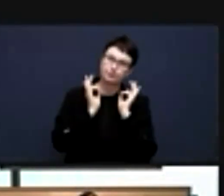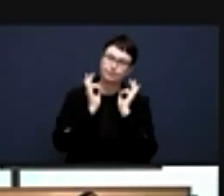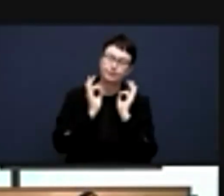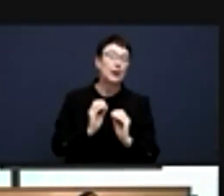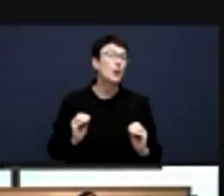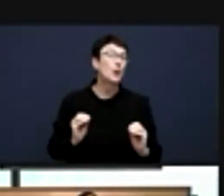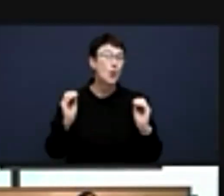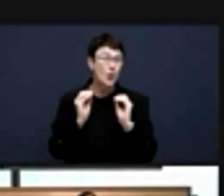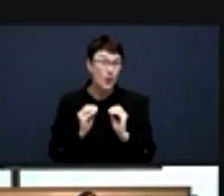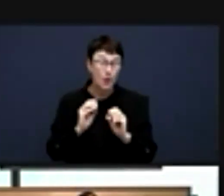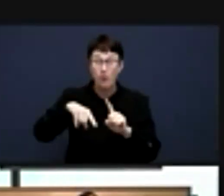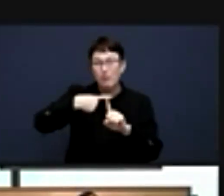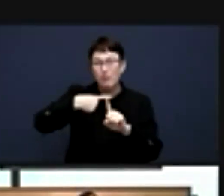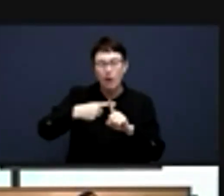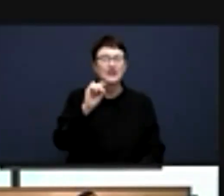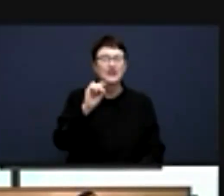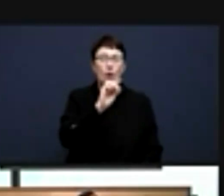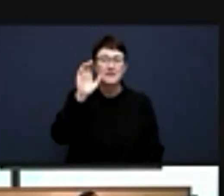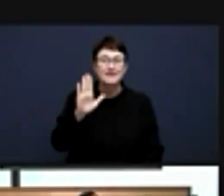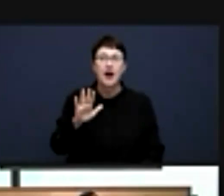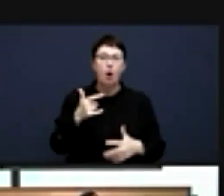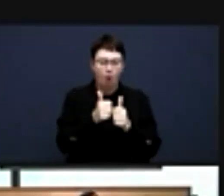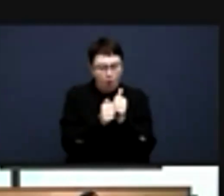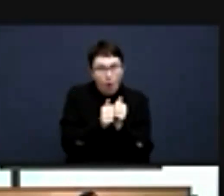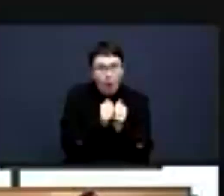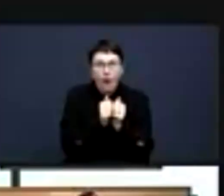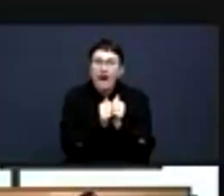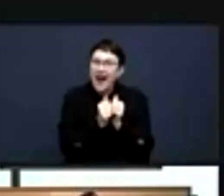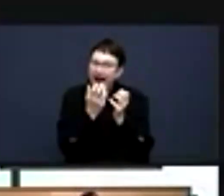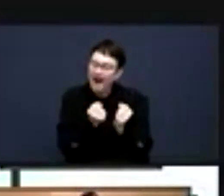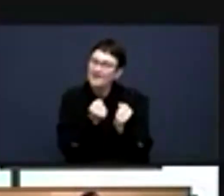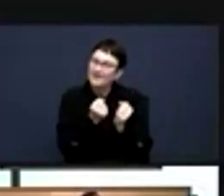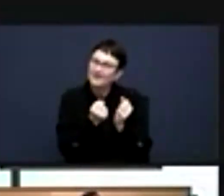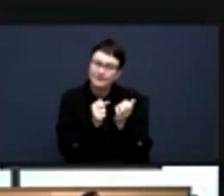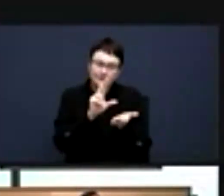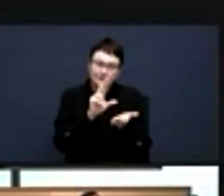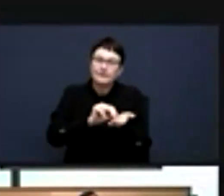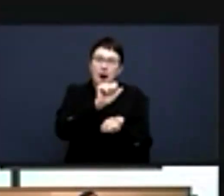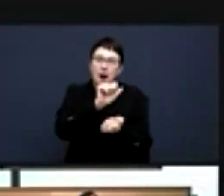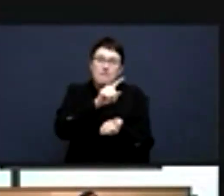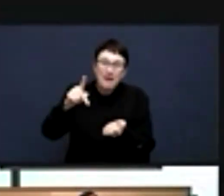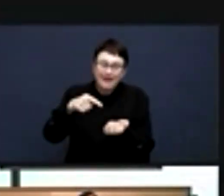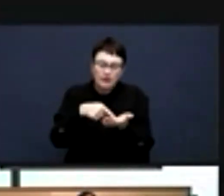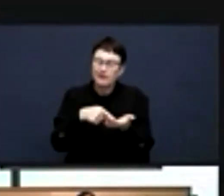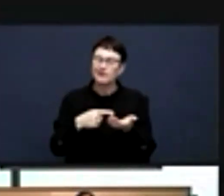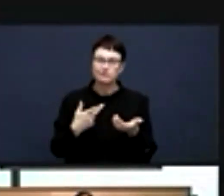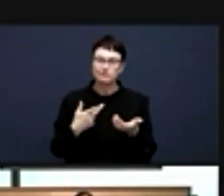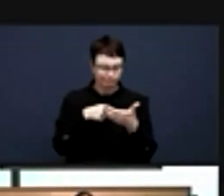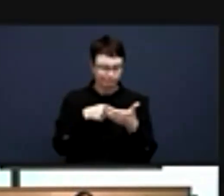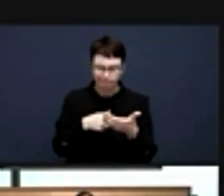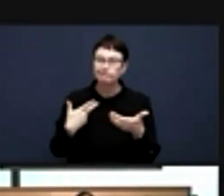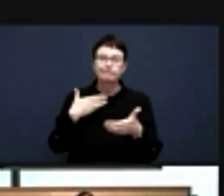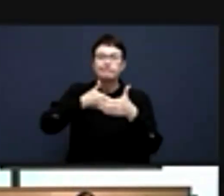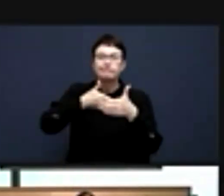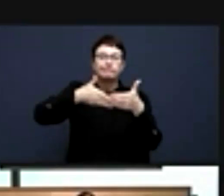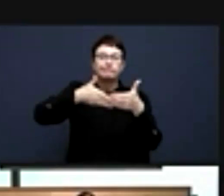in websites and mobile applications, this obviously needs to be fixed. We from EDF and